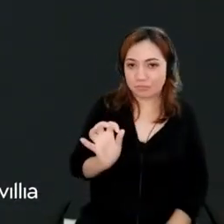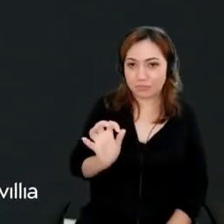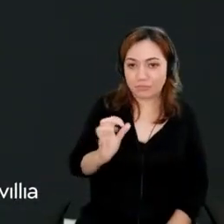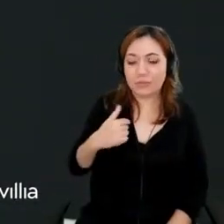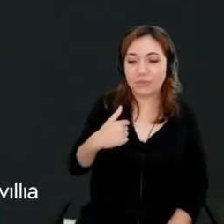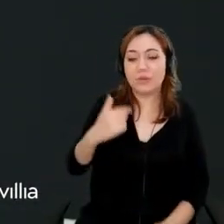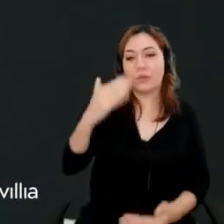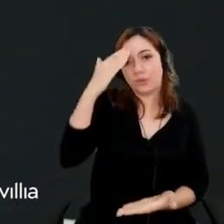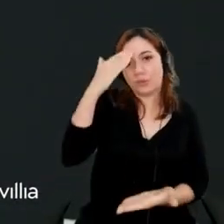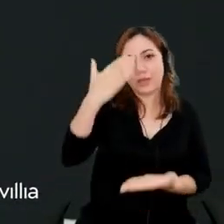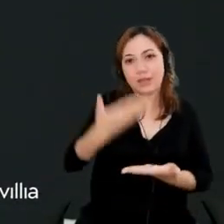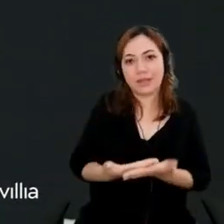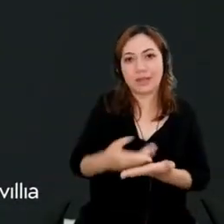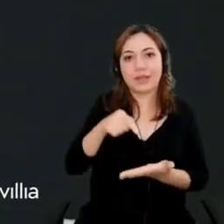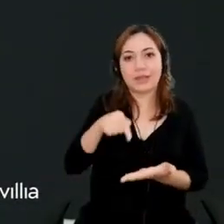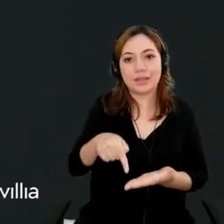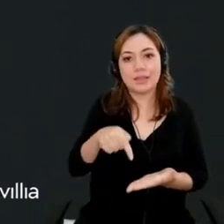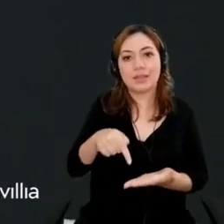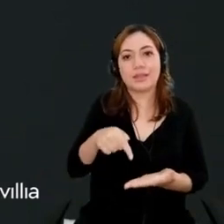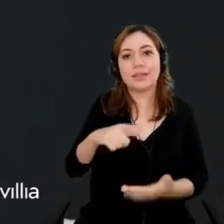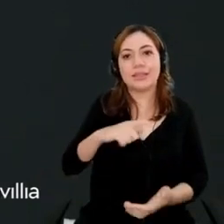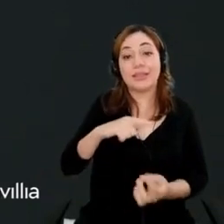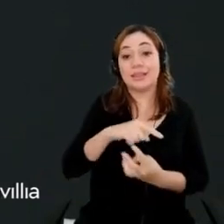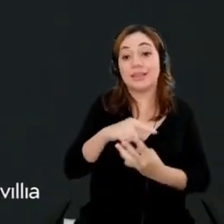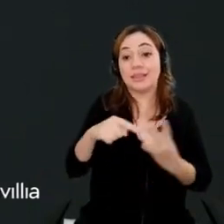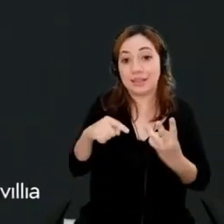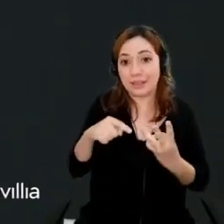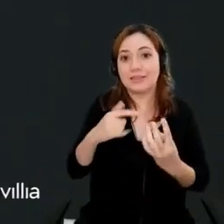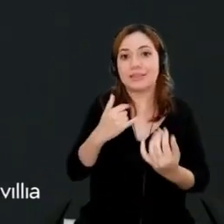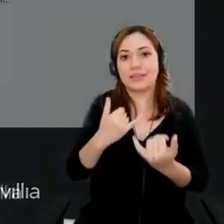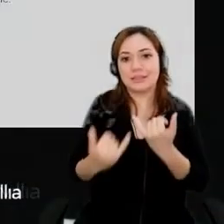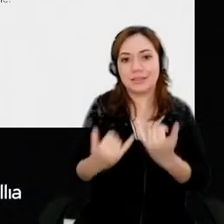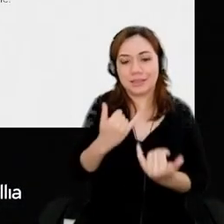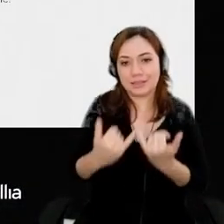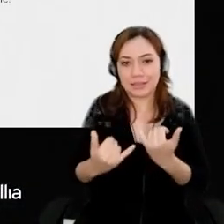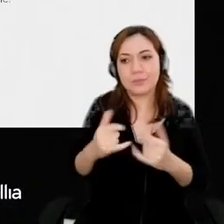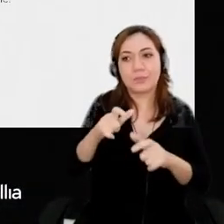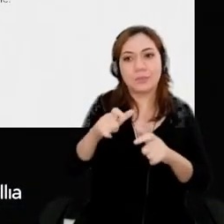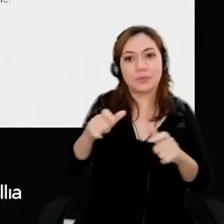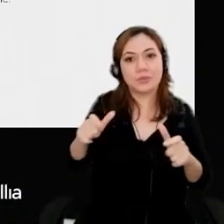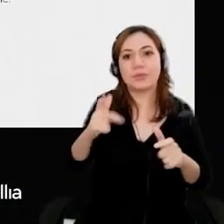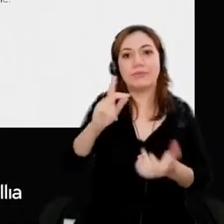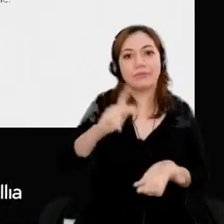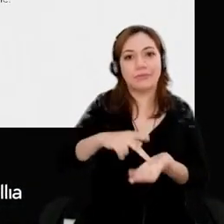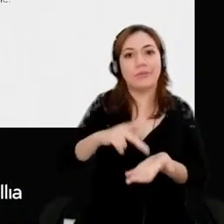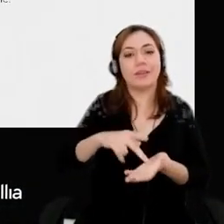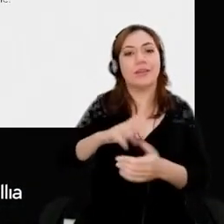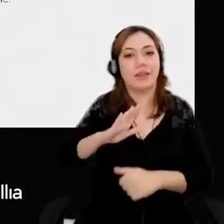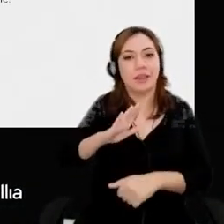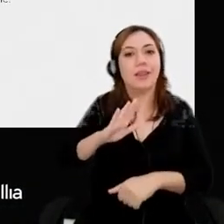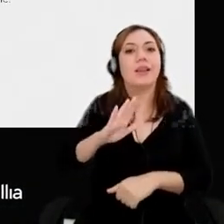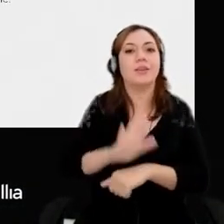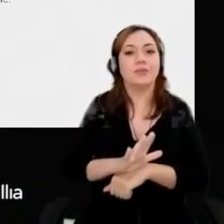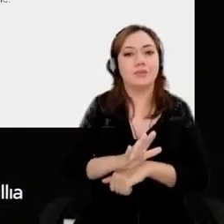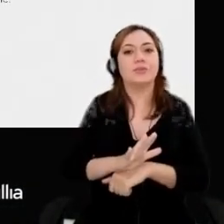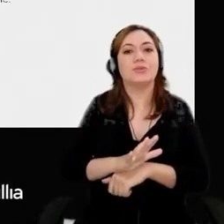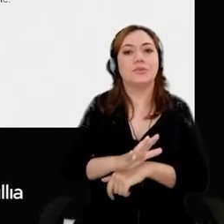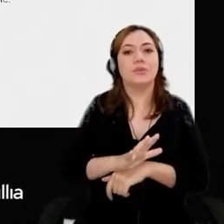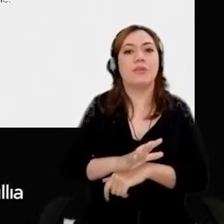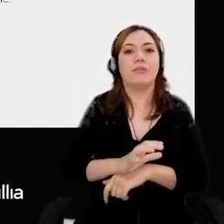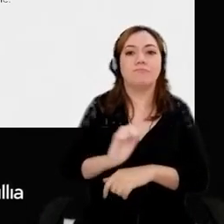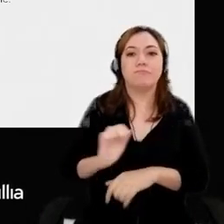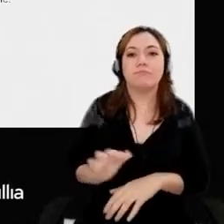have here three examples to really help to create value. One of is this one related to the CIO